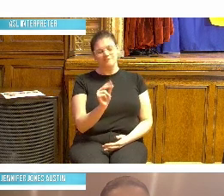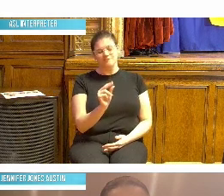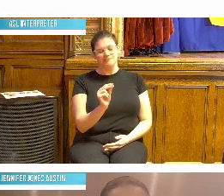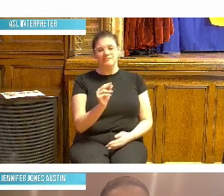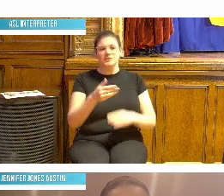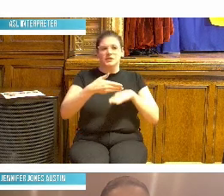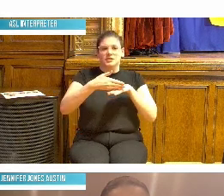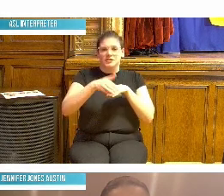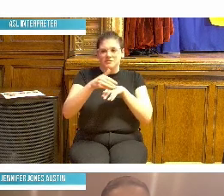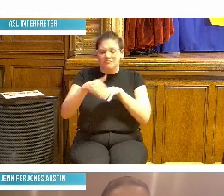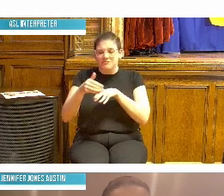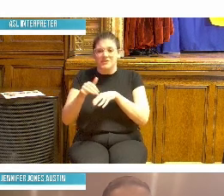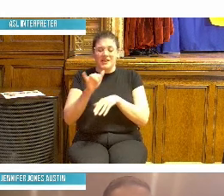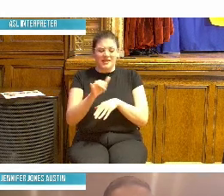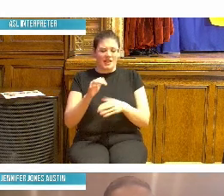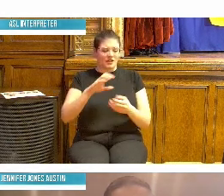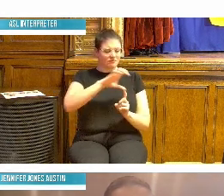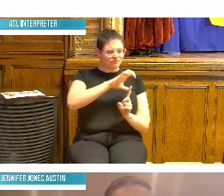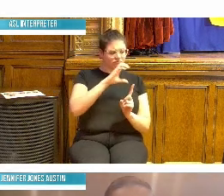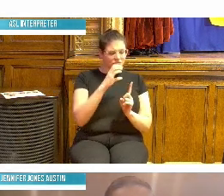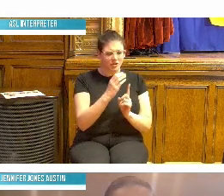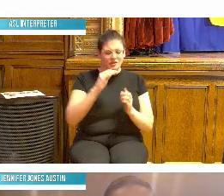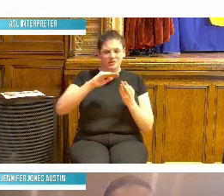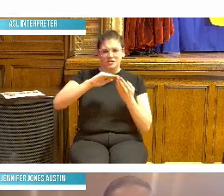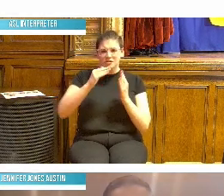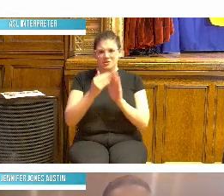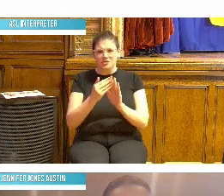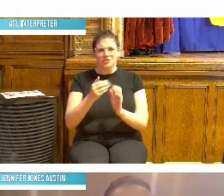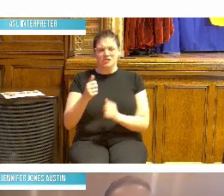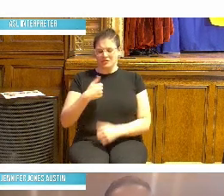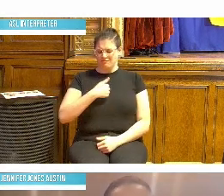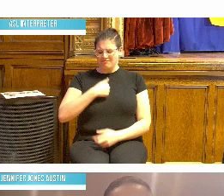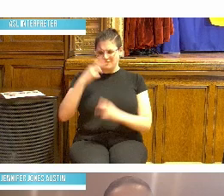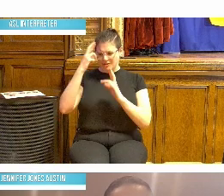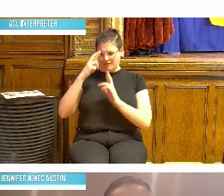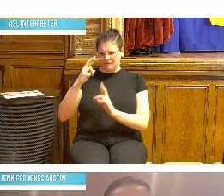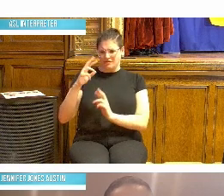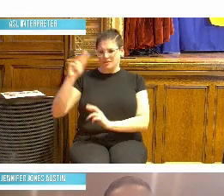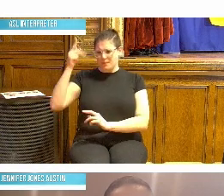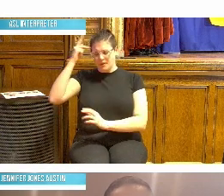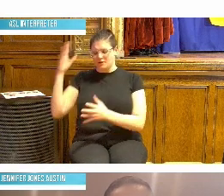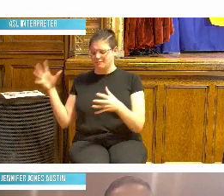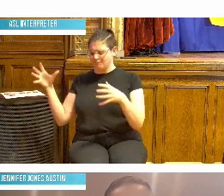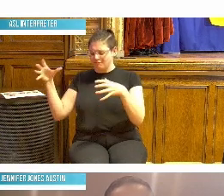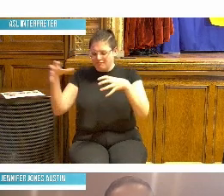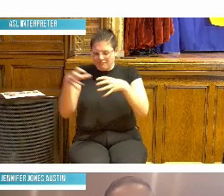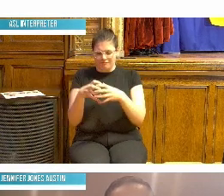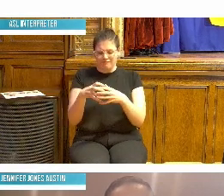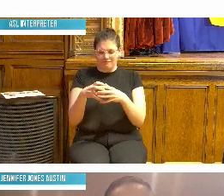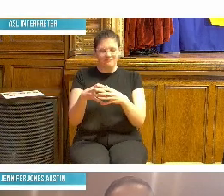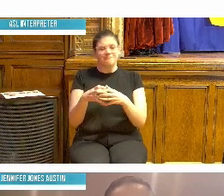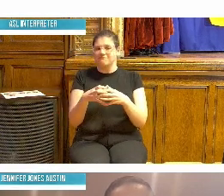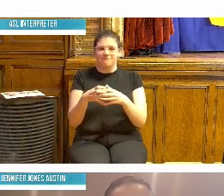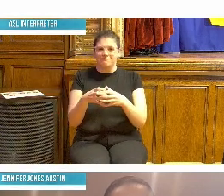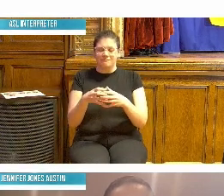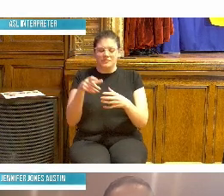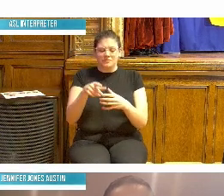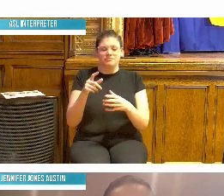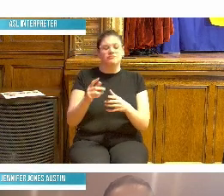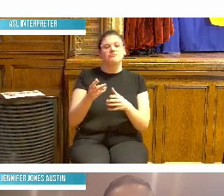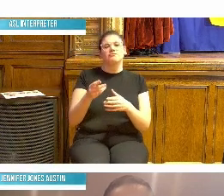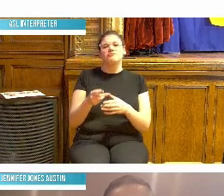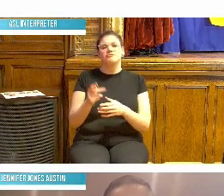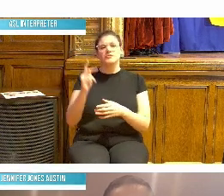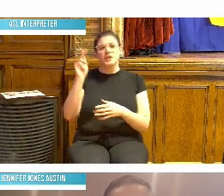threatened community, culture, self-respect, and political cohesion, all symptoms of what psychiatrist Mindy Fullilove has diagnosed